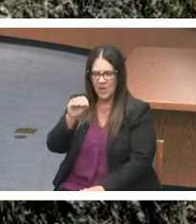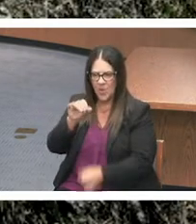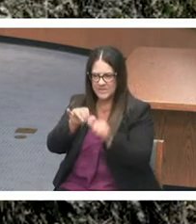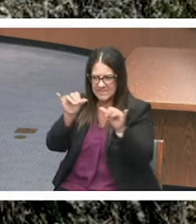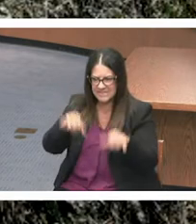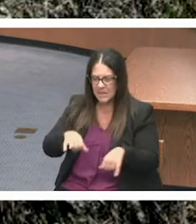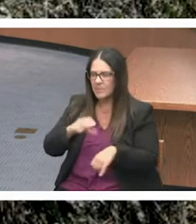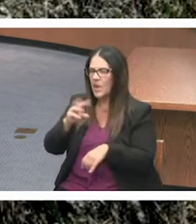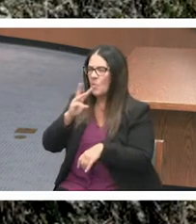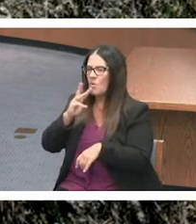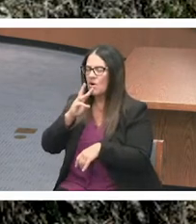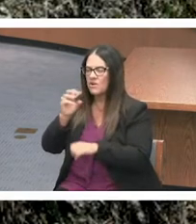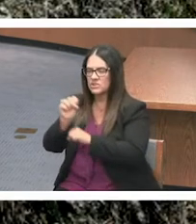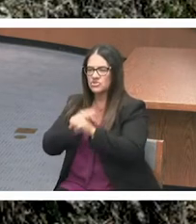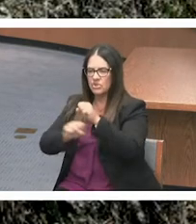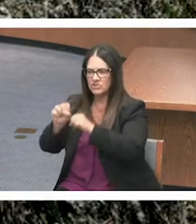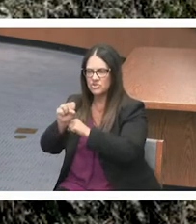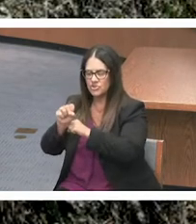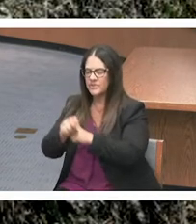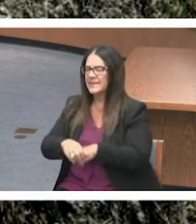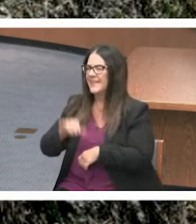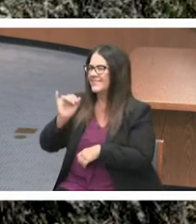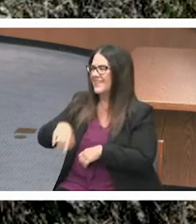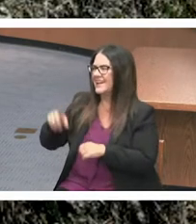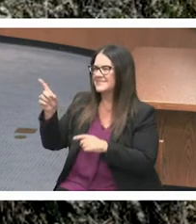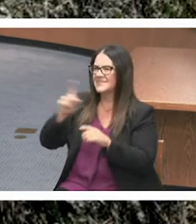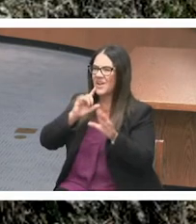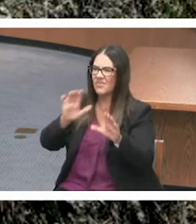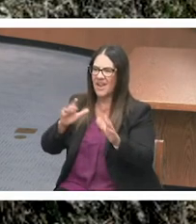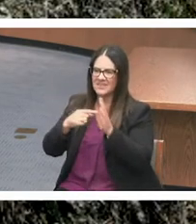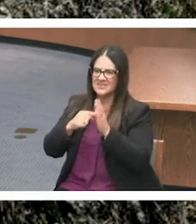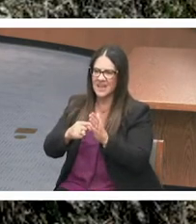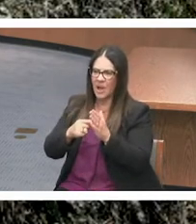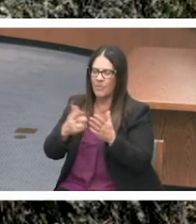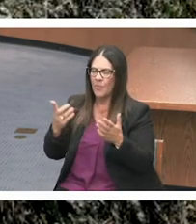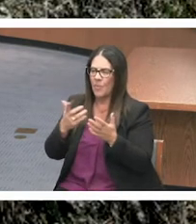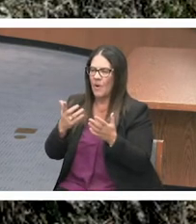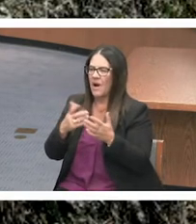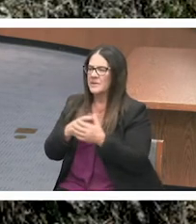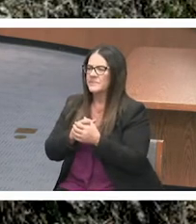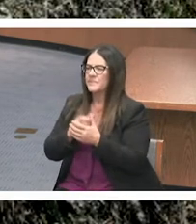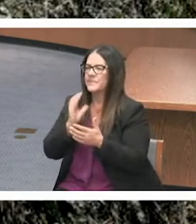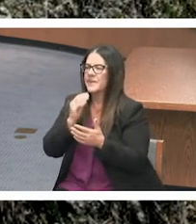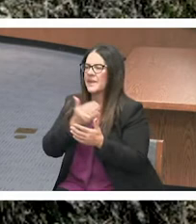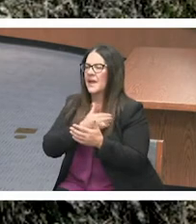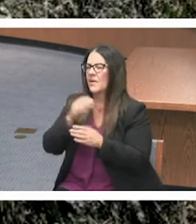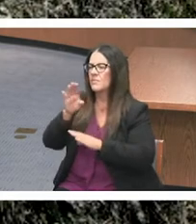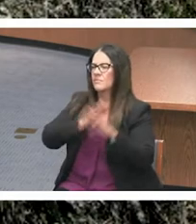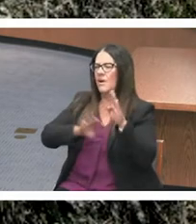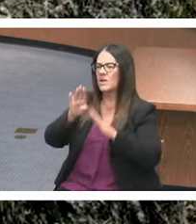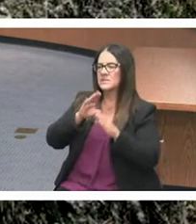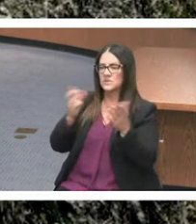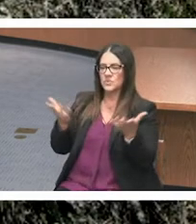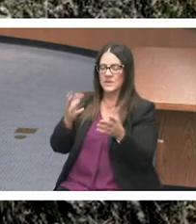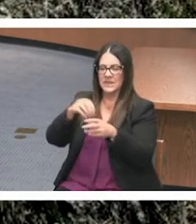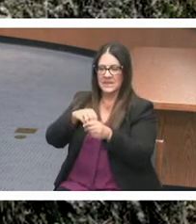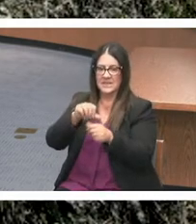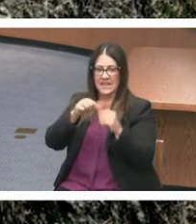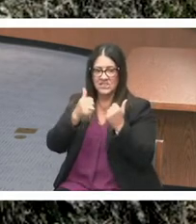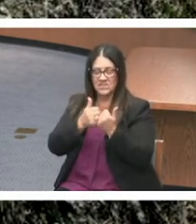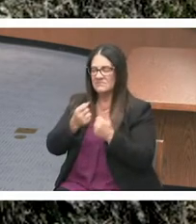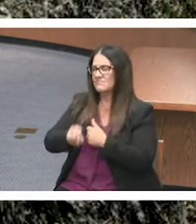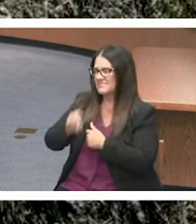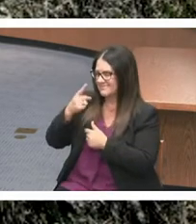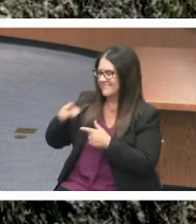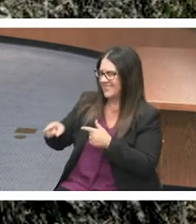water infrastructure. And this is a great example of our biologists within our agency understanding this